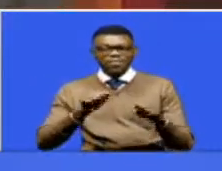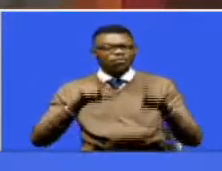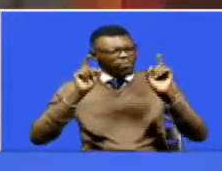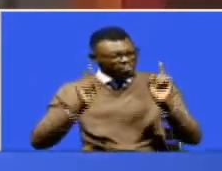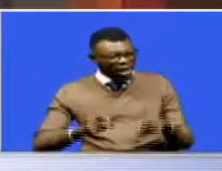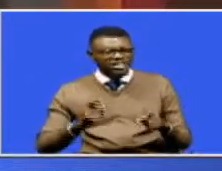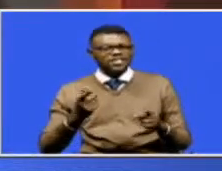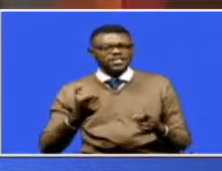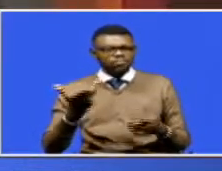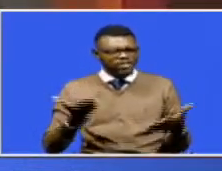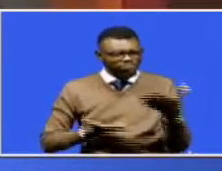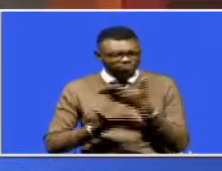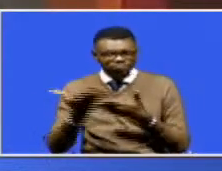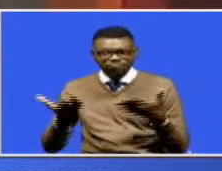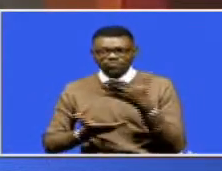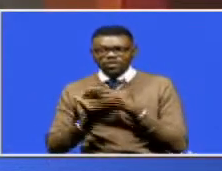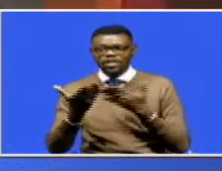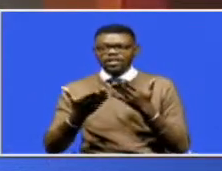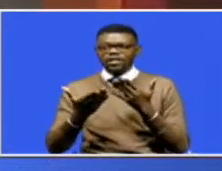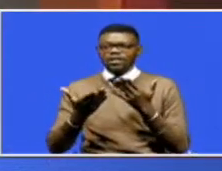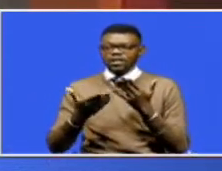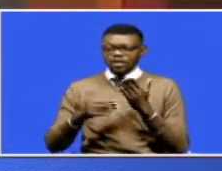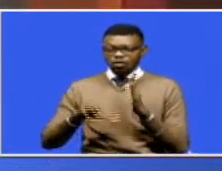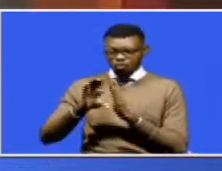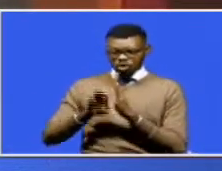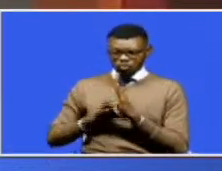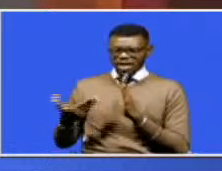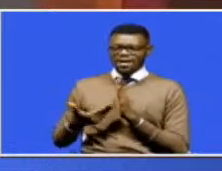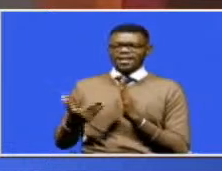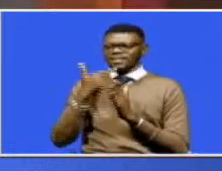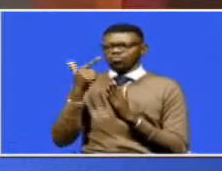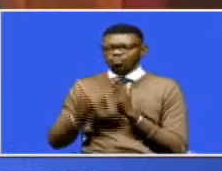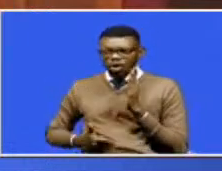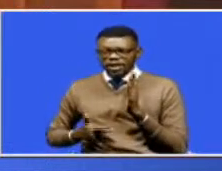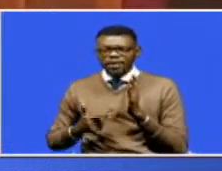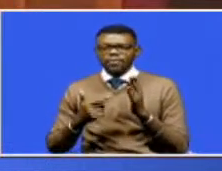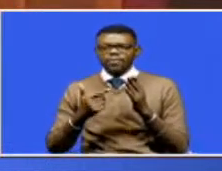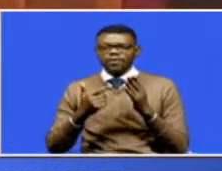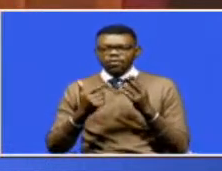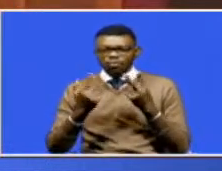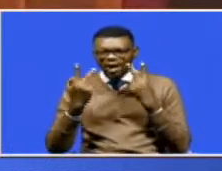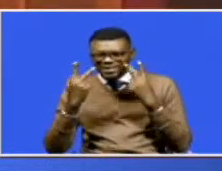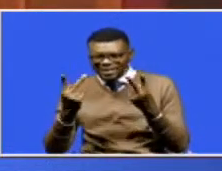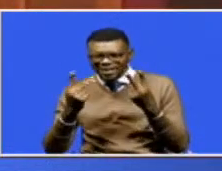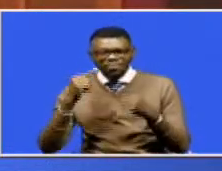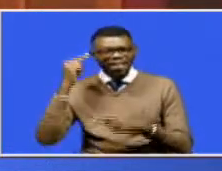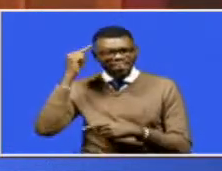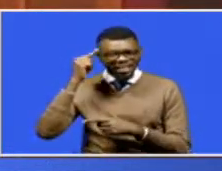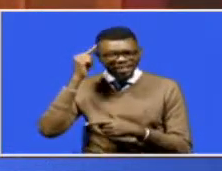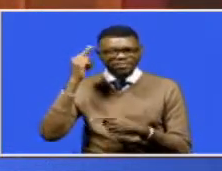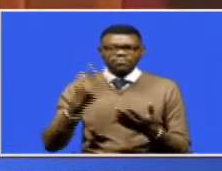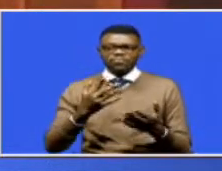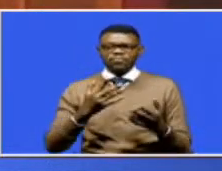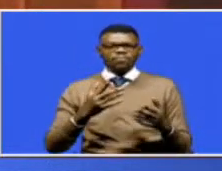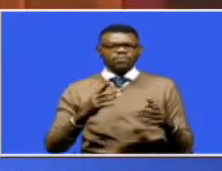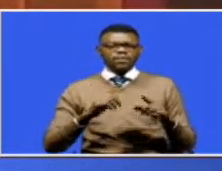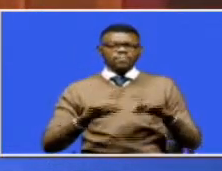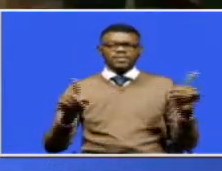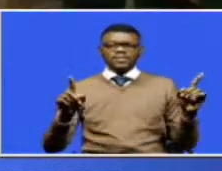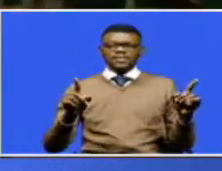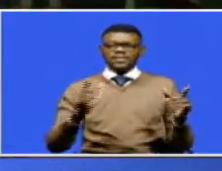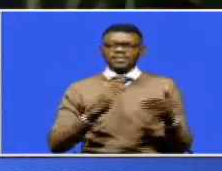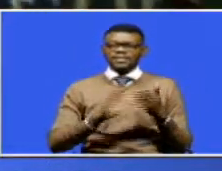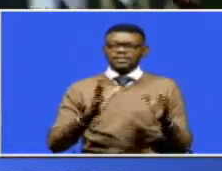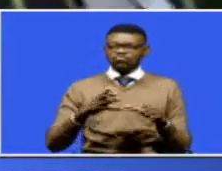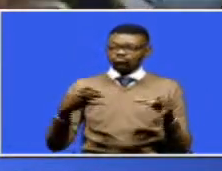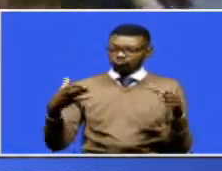Article 94 of the Constitution is saying. We consider and pass. Orengo's position inviting serious criticism from a